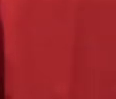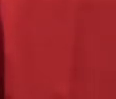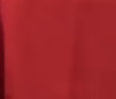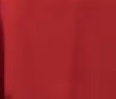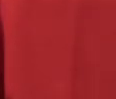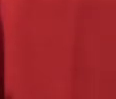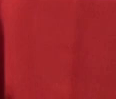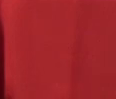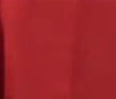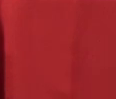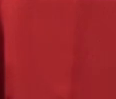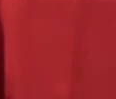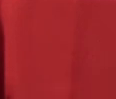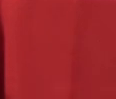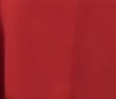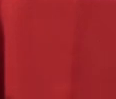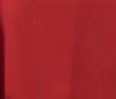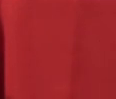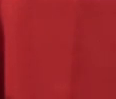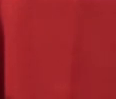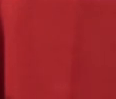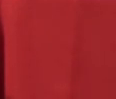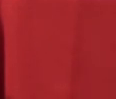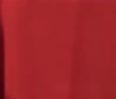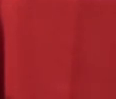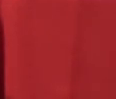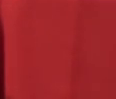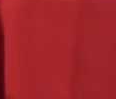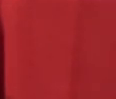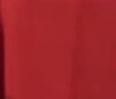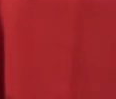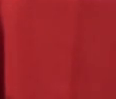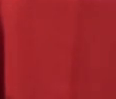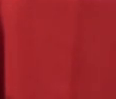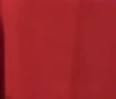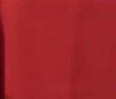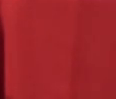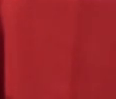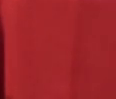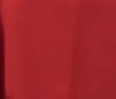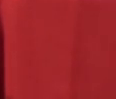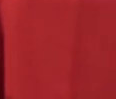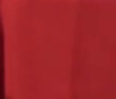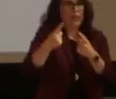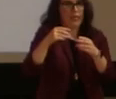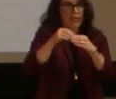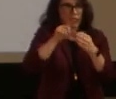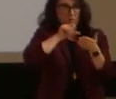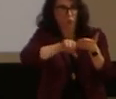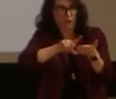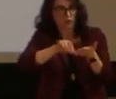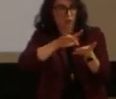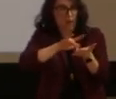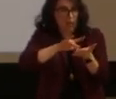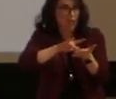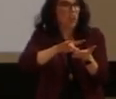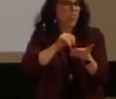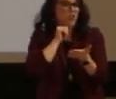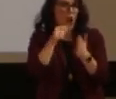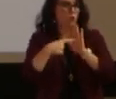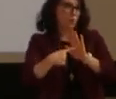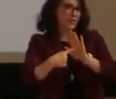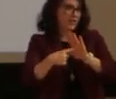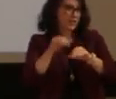or more, come from groups that are historically underrepresented in biomedical research. I'll be coming back to that